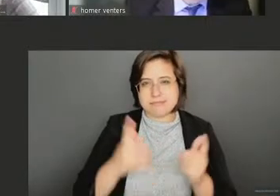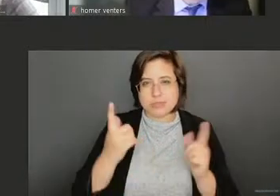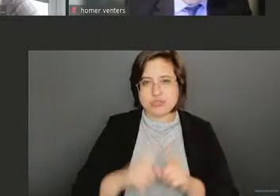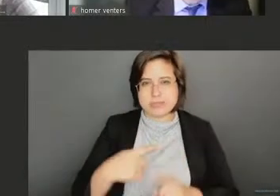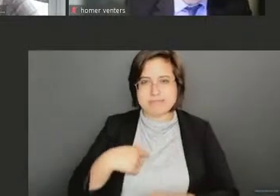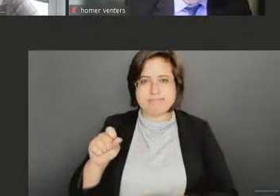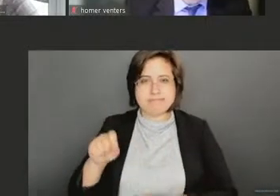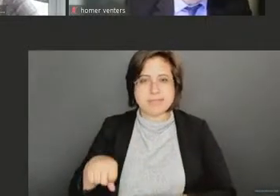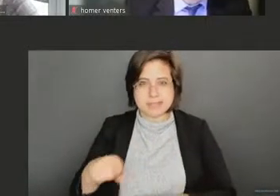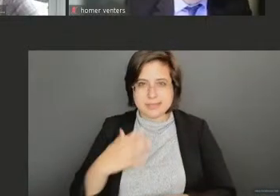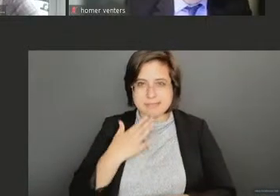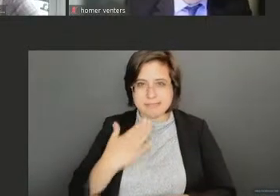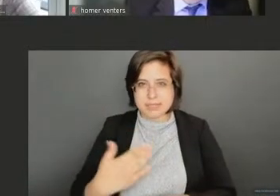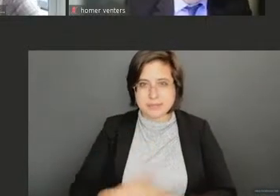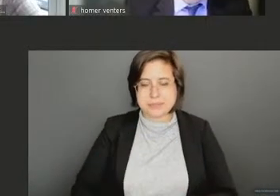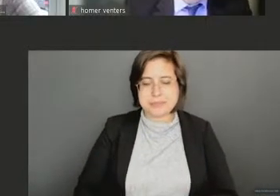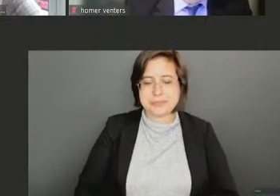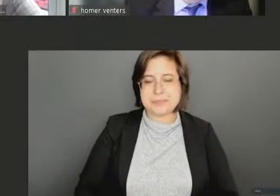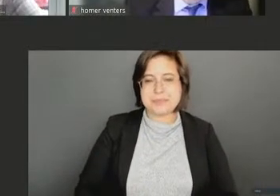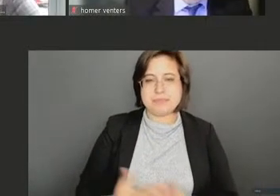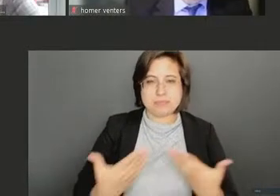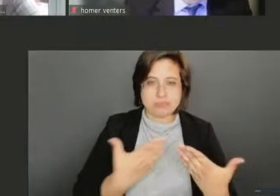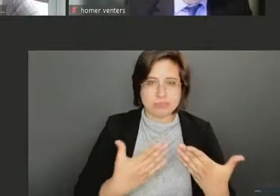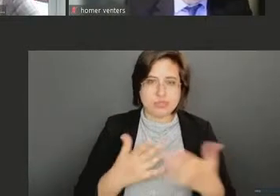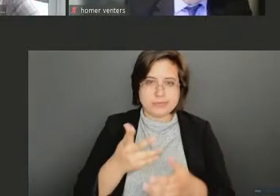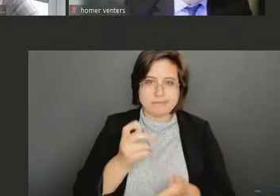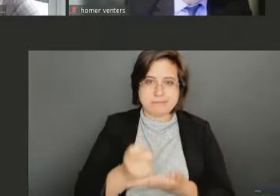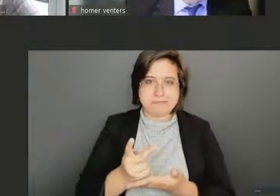yes. Thank you. Motion carries.